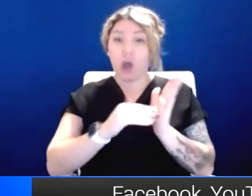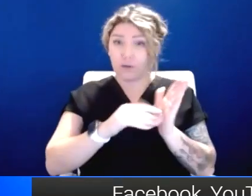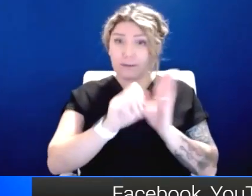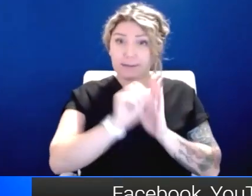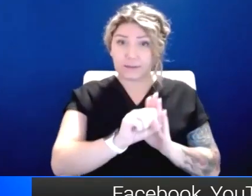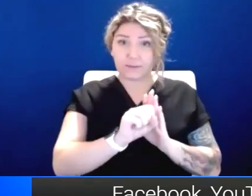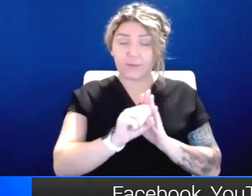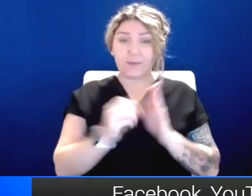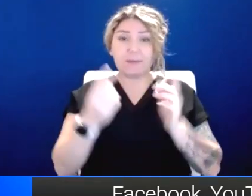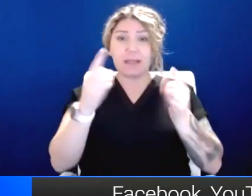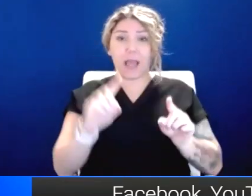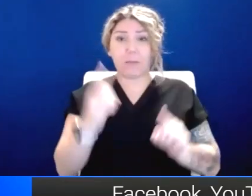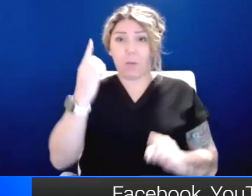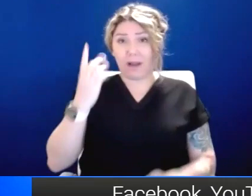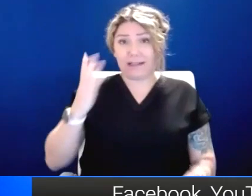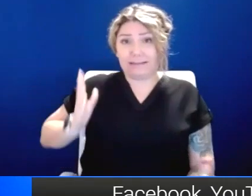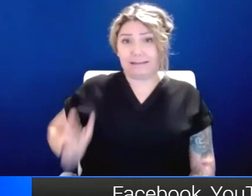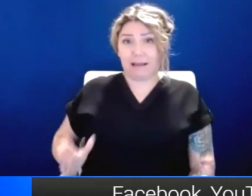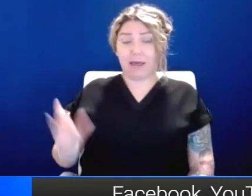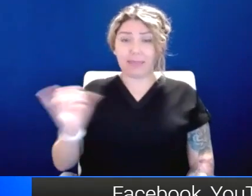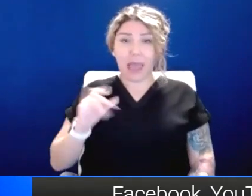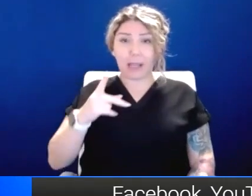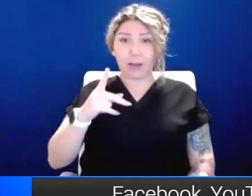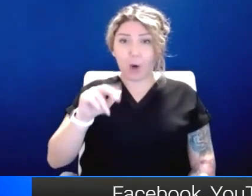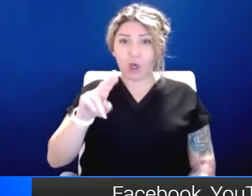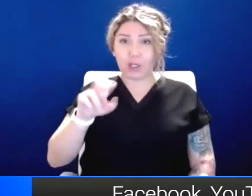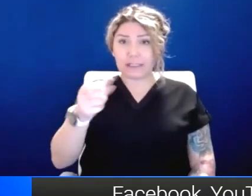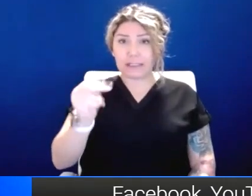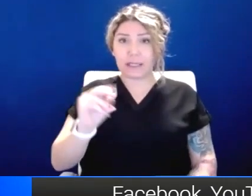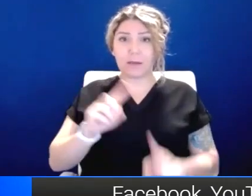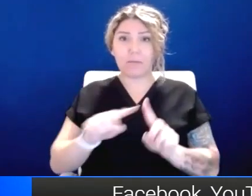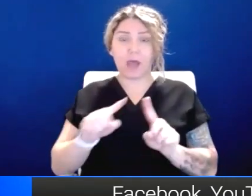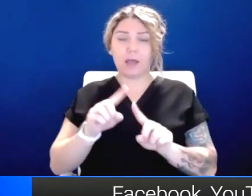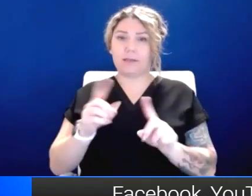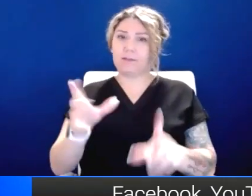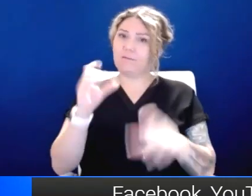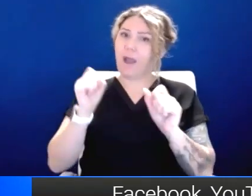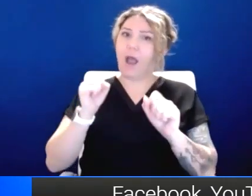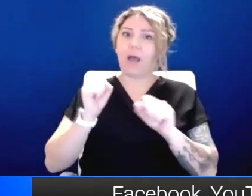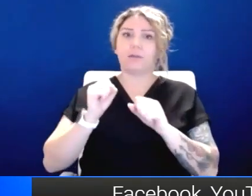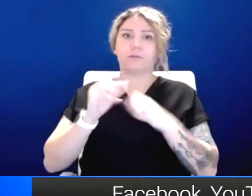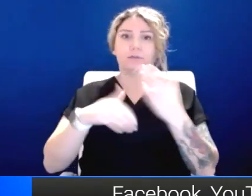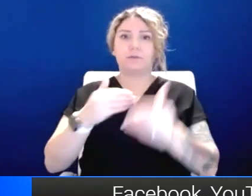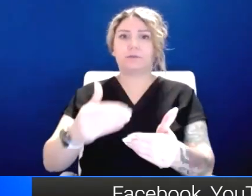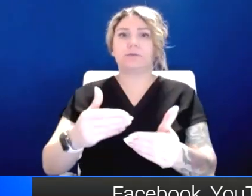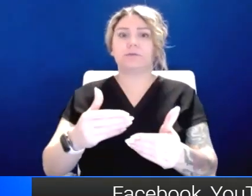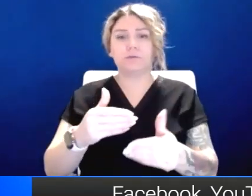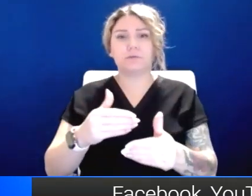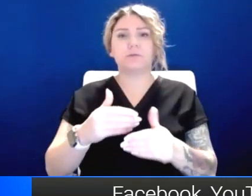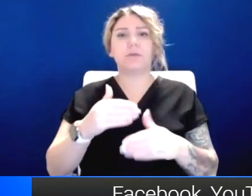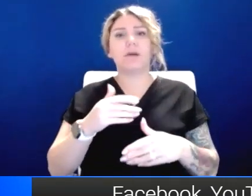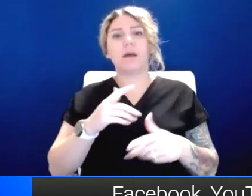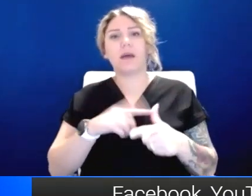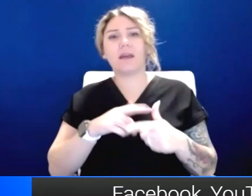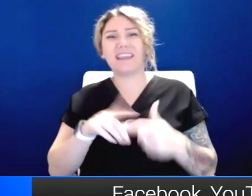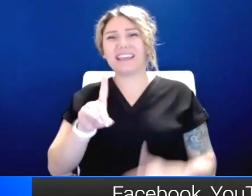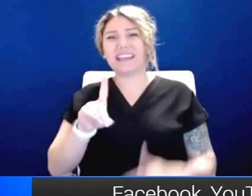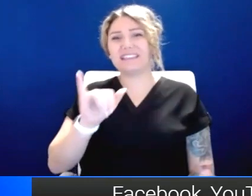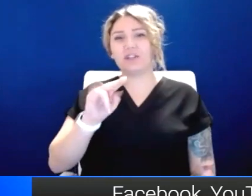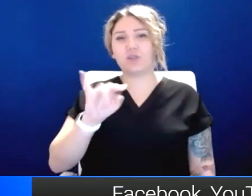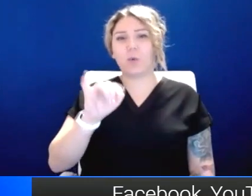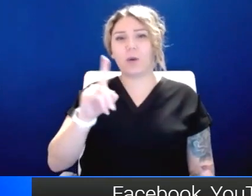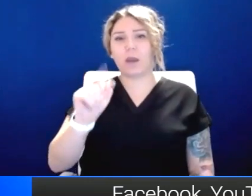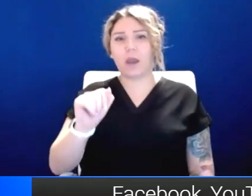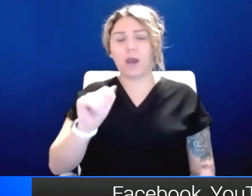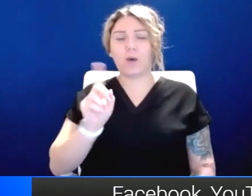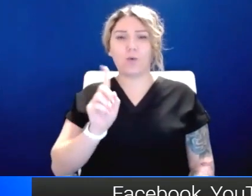like Parkinson's disease, but they progress much faster. They often have dystonia, where the patient has stiffness